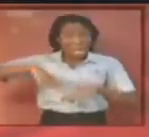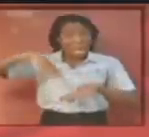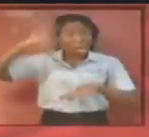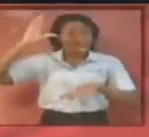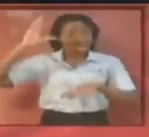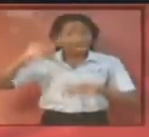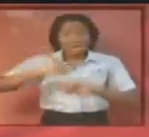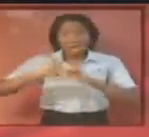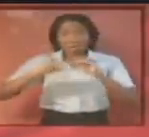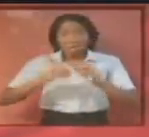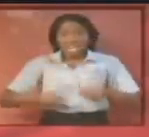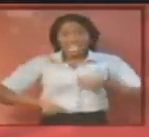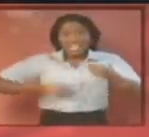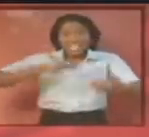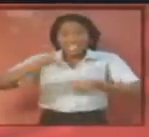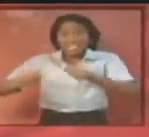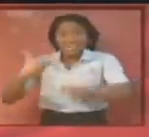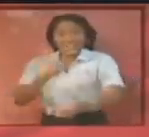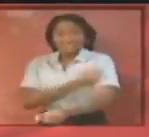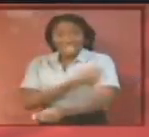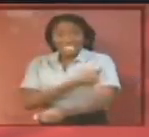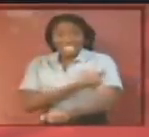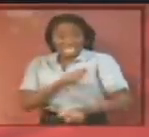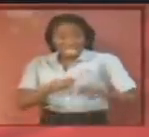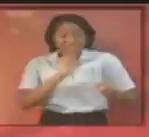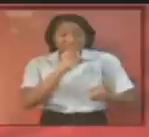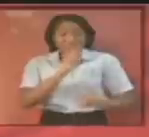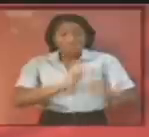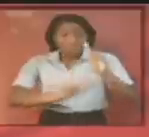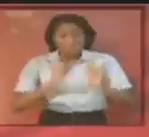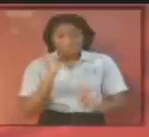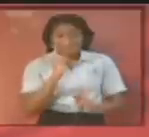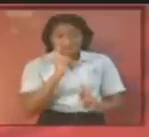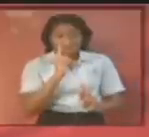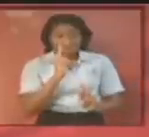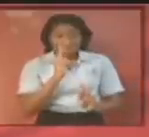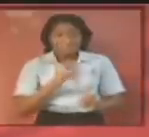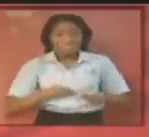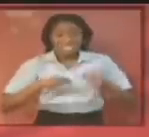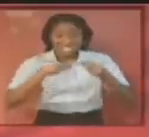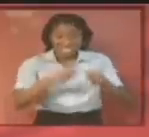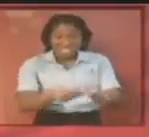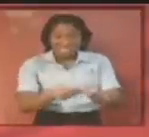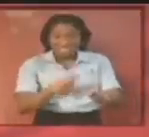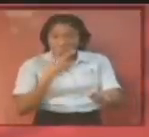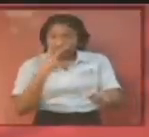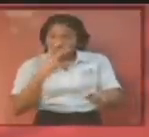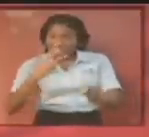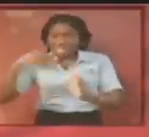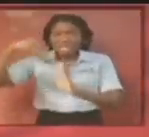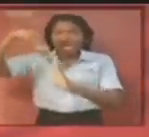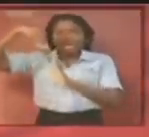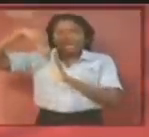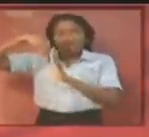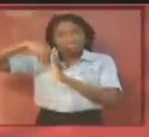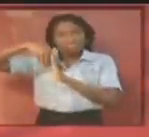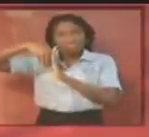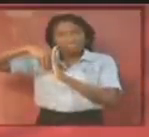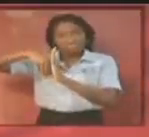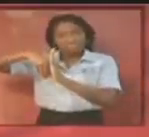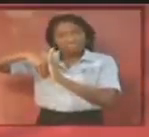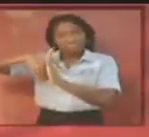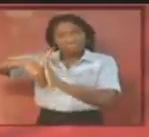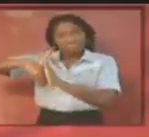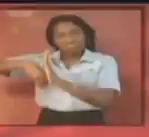rapidly following the initiation of their vaccination program, which targeted the elderly first, and that was using AstraZeneca and